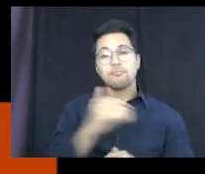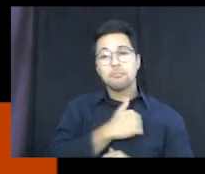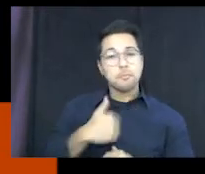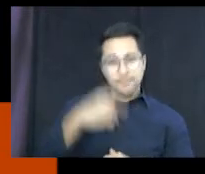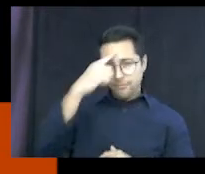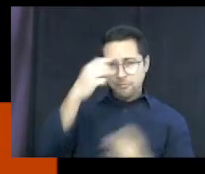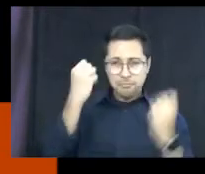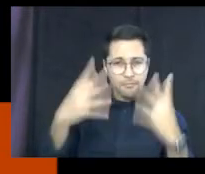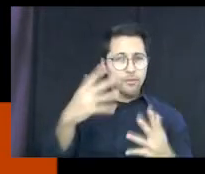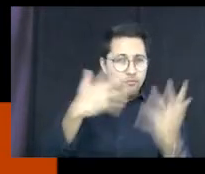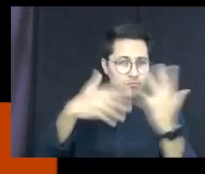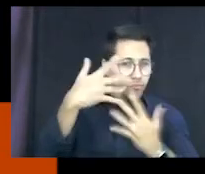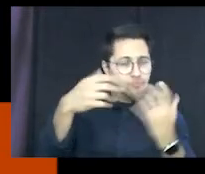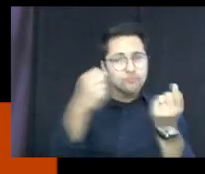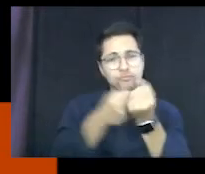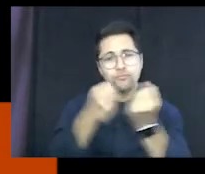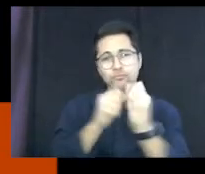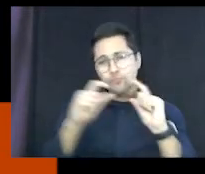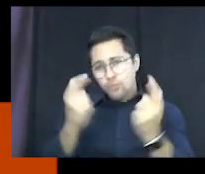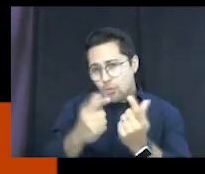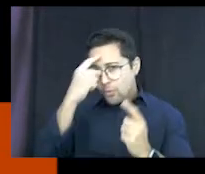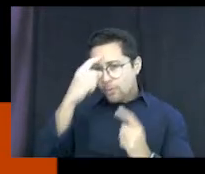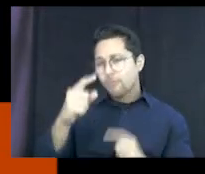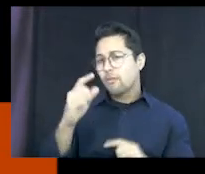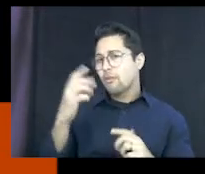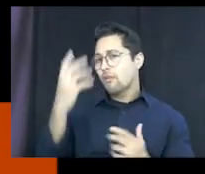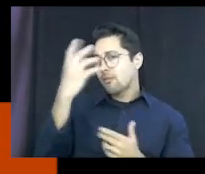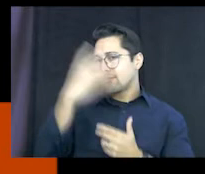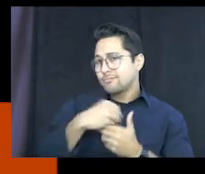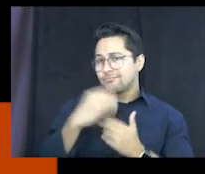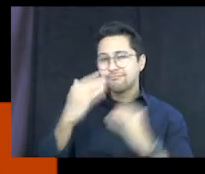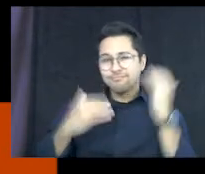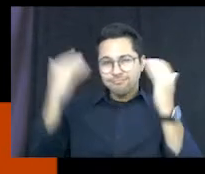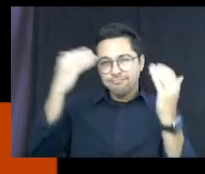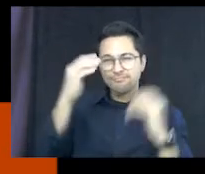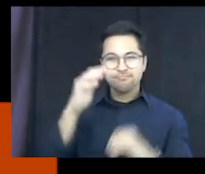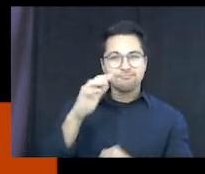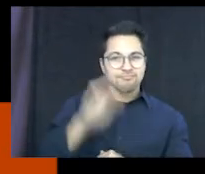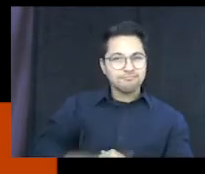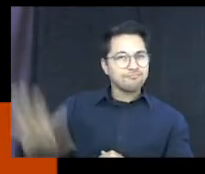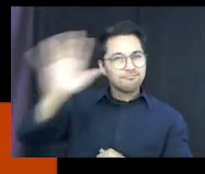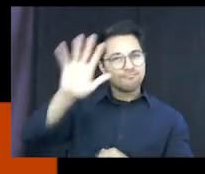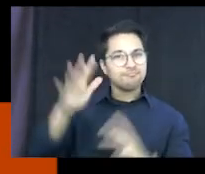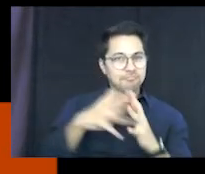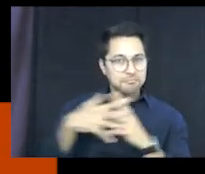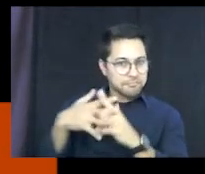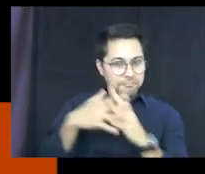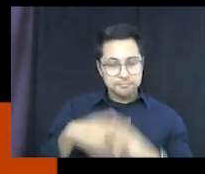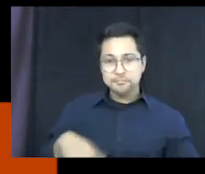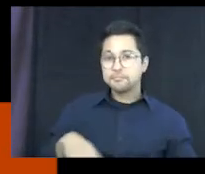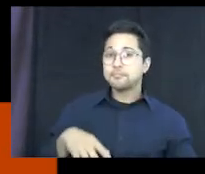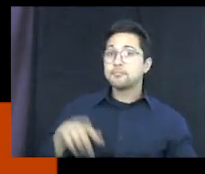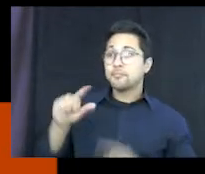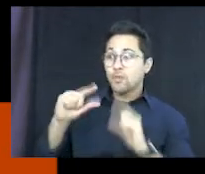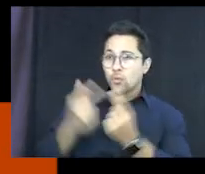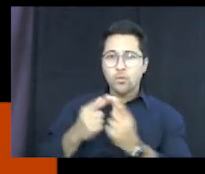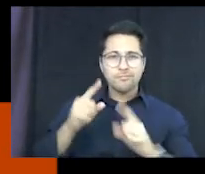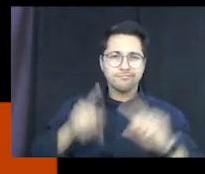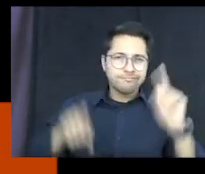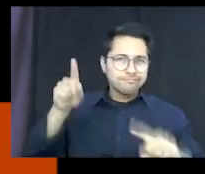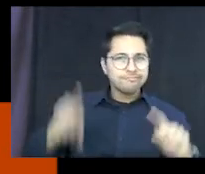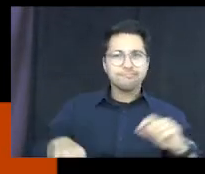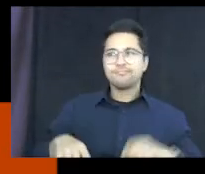and support groups for autistic adults nationwide. These groups differ in structure,